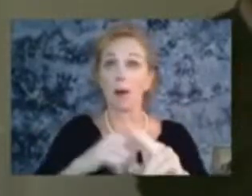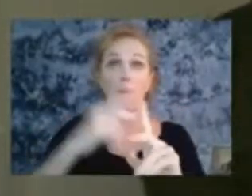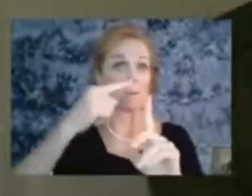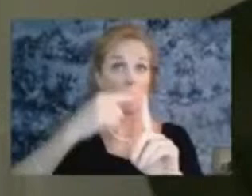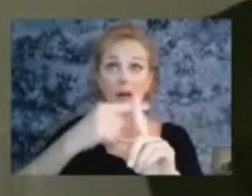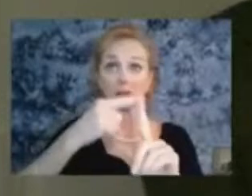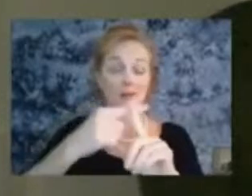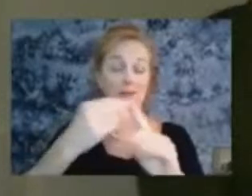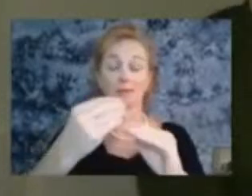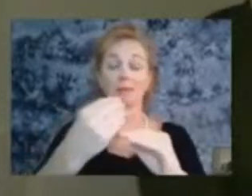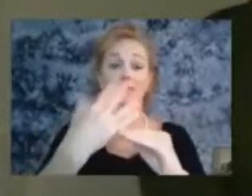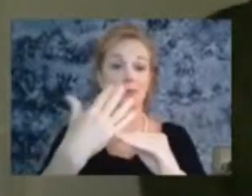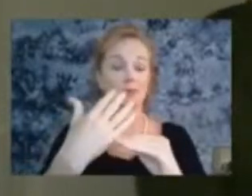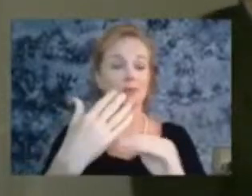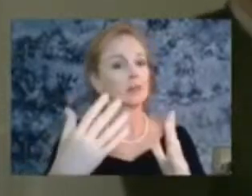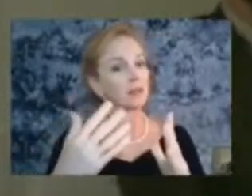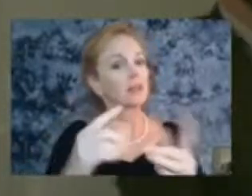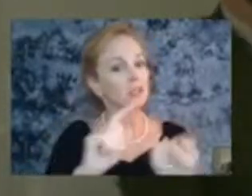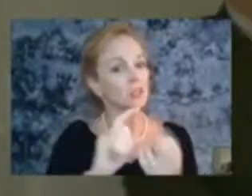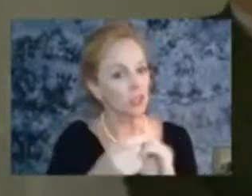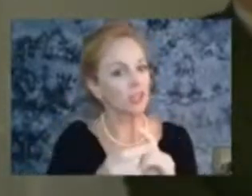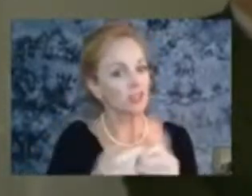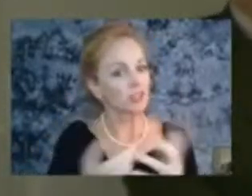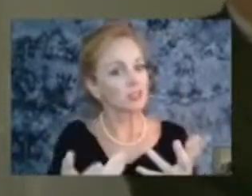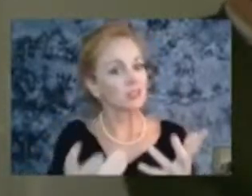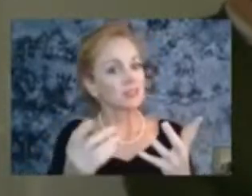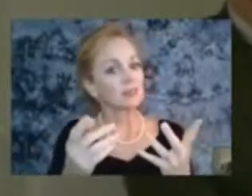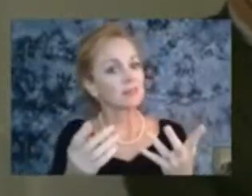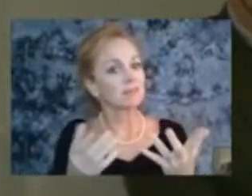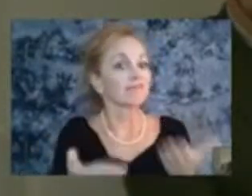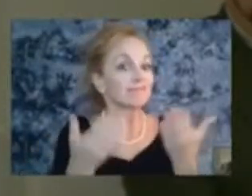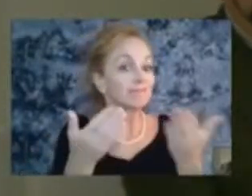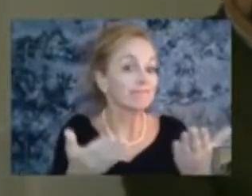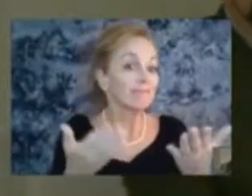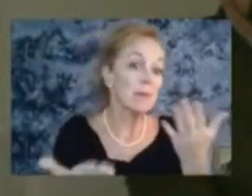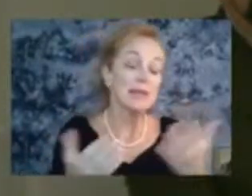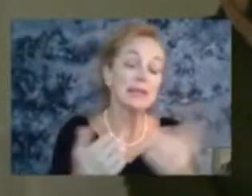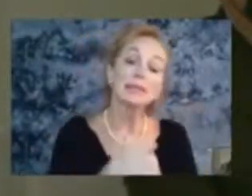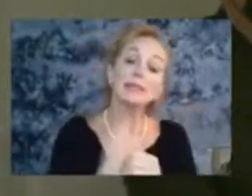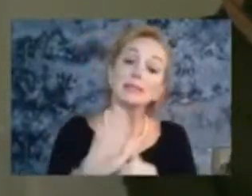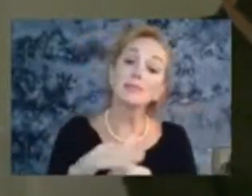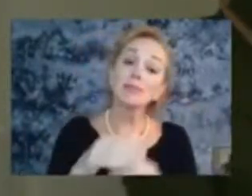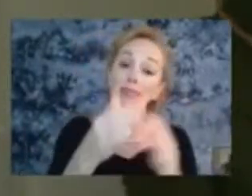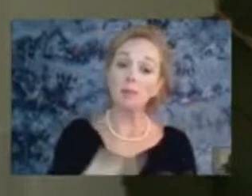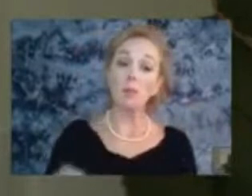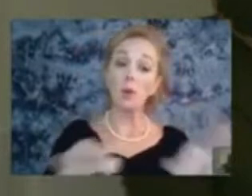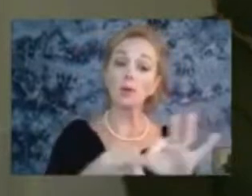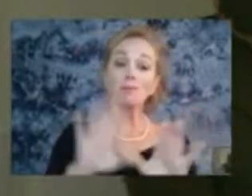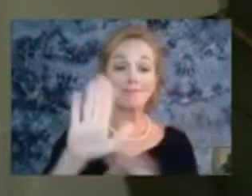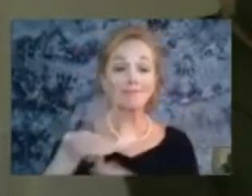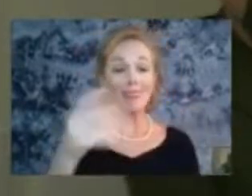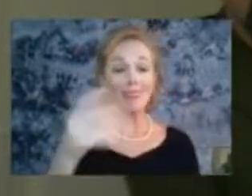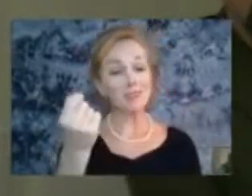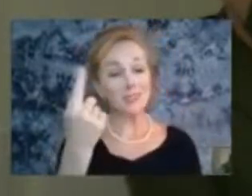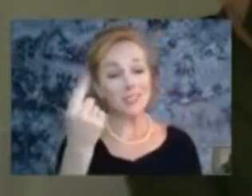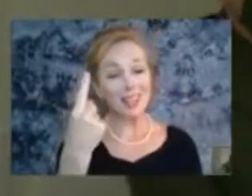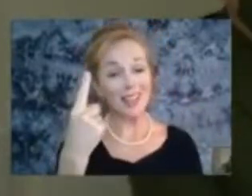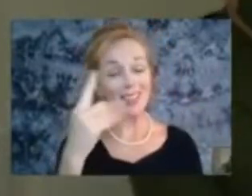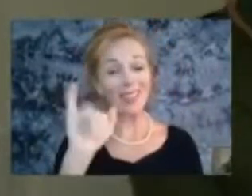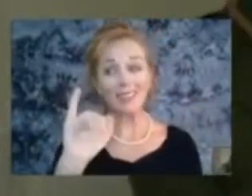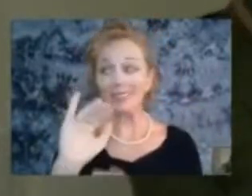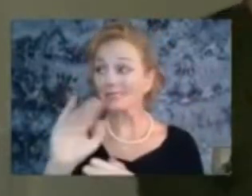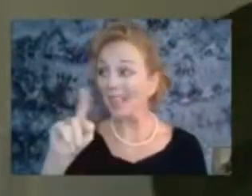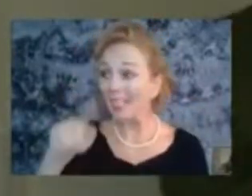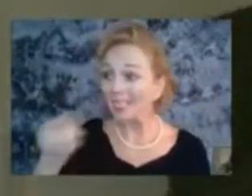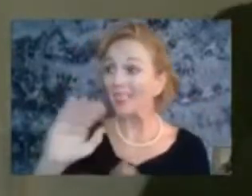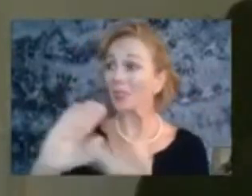would be the necessary recommended changes. So I do think it's important that we understand that the community understands